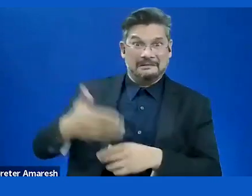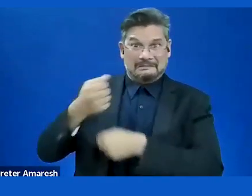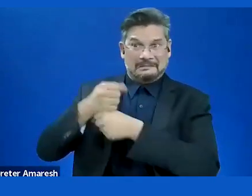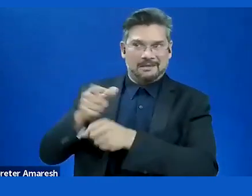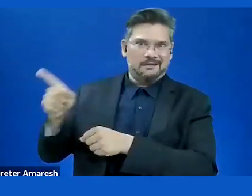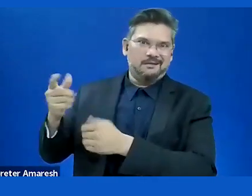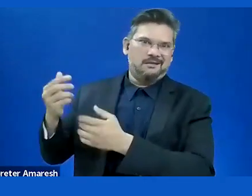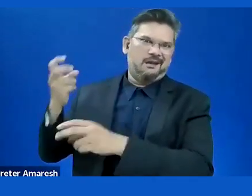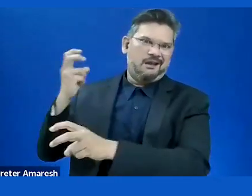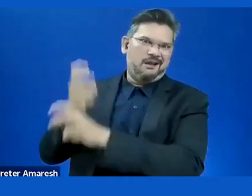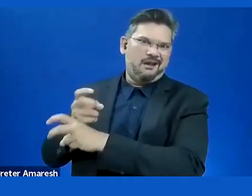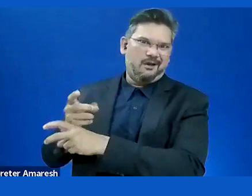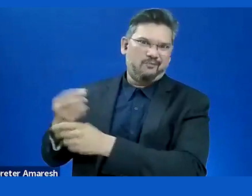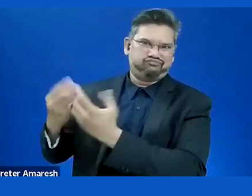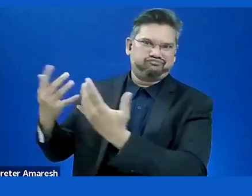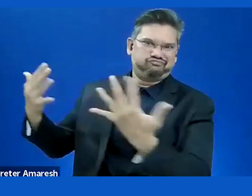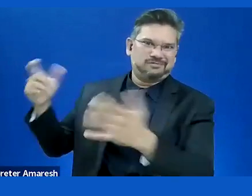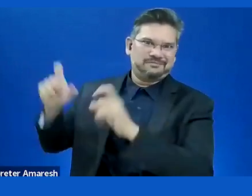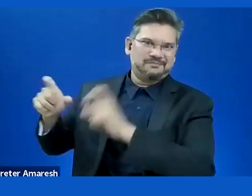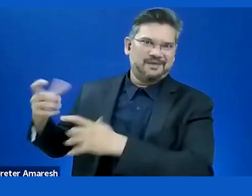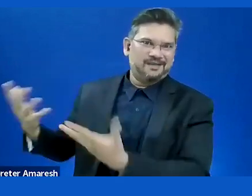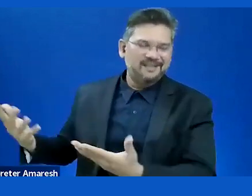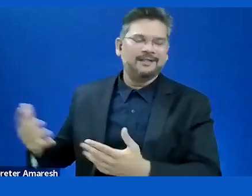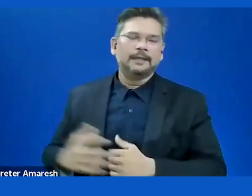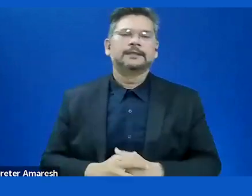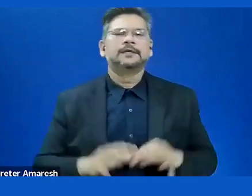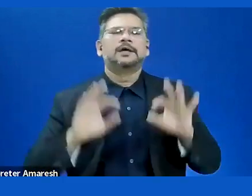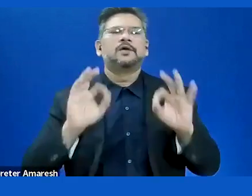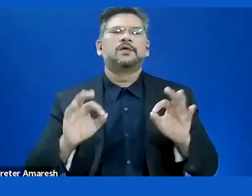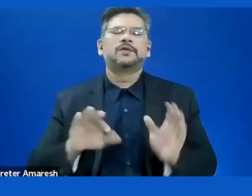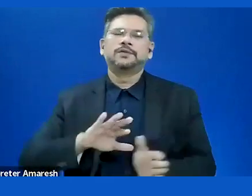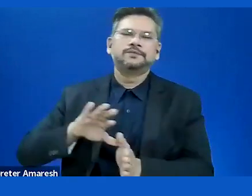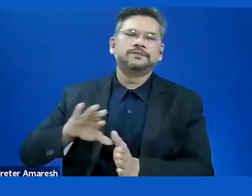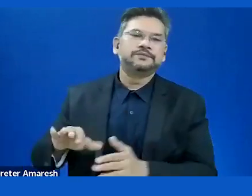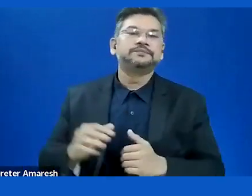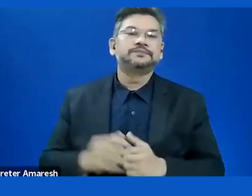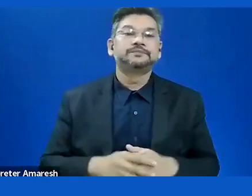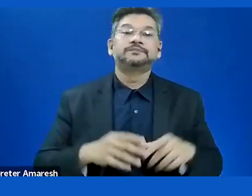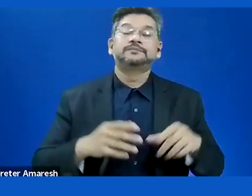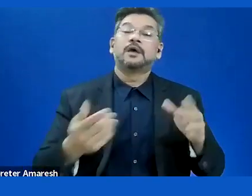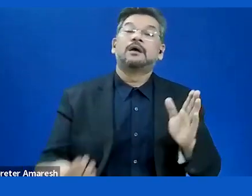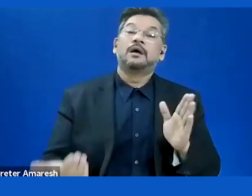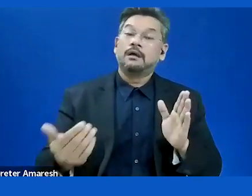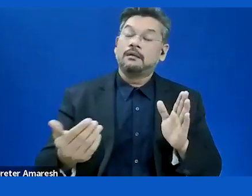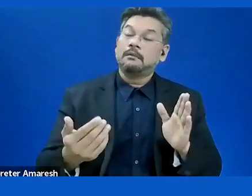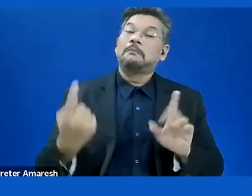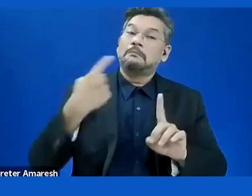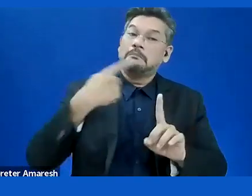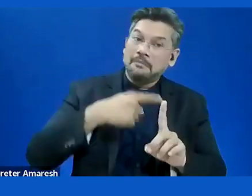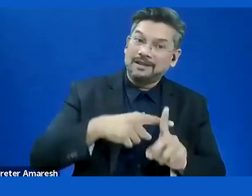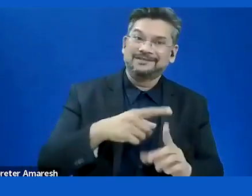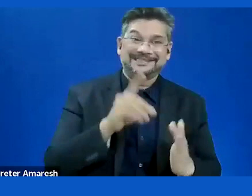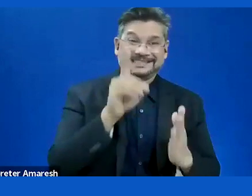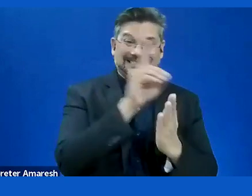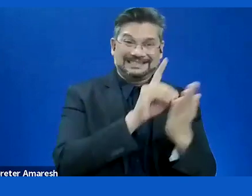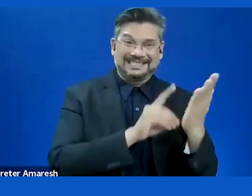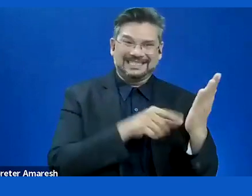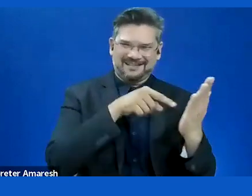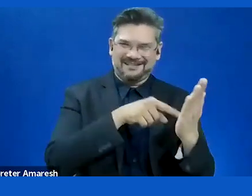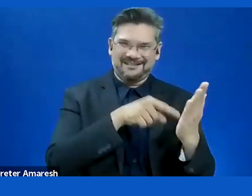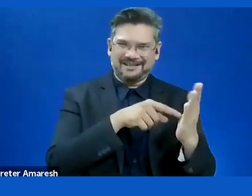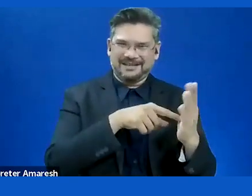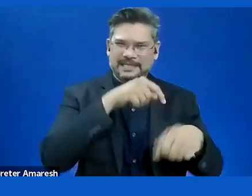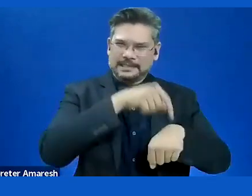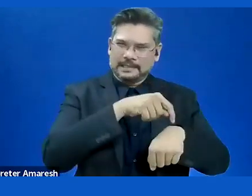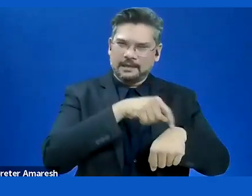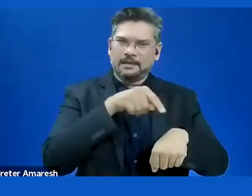Okay, so then brings me to the next thing. We could also build accessibility into design systems. I'm involved in a design system at the